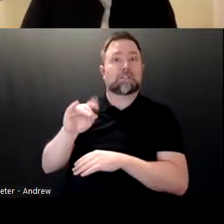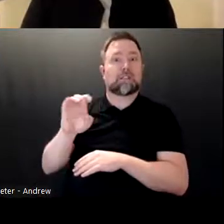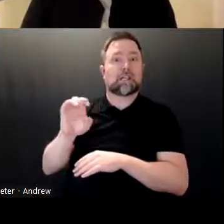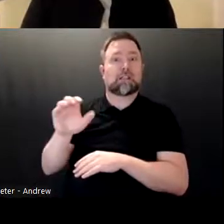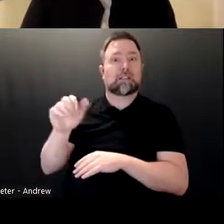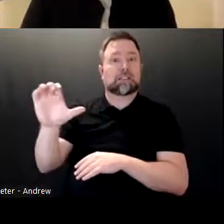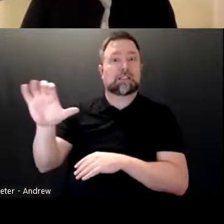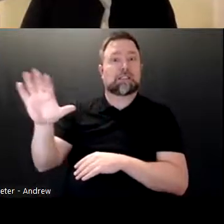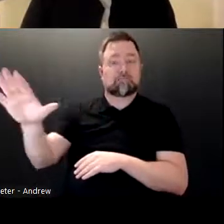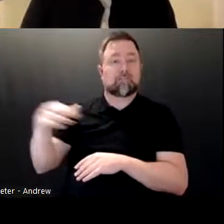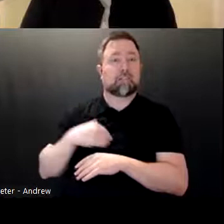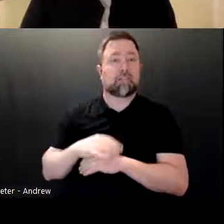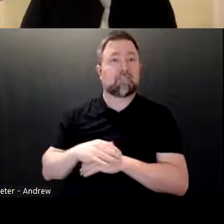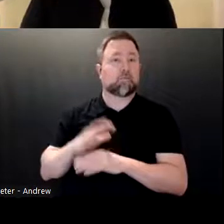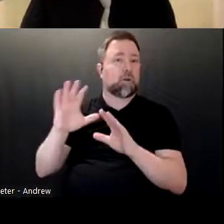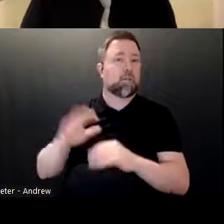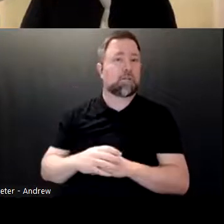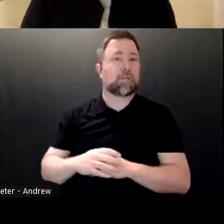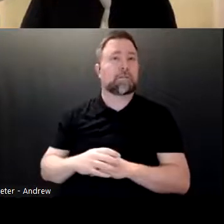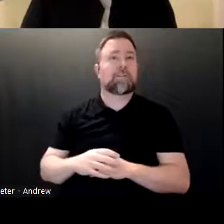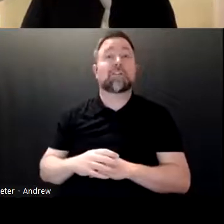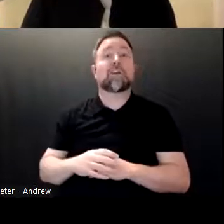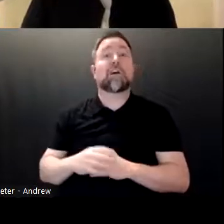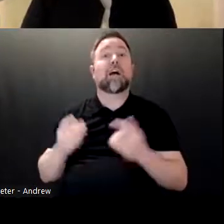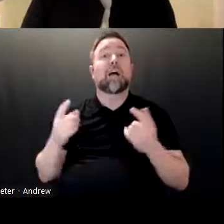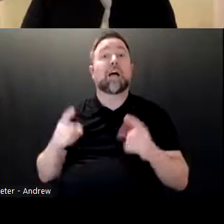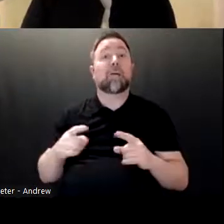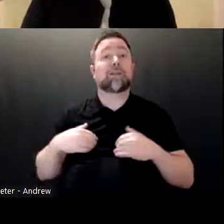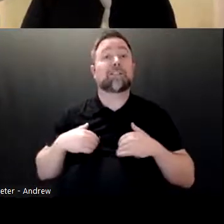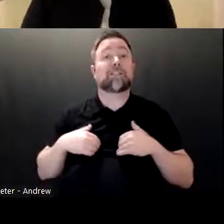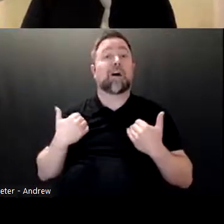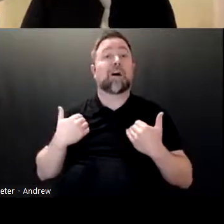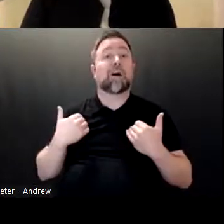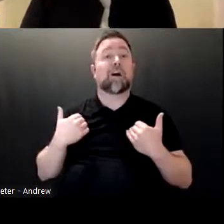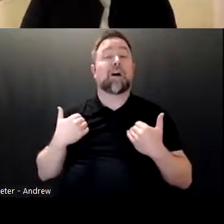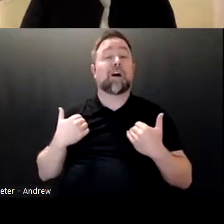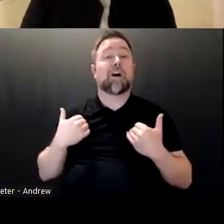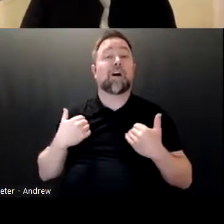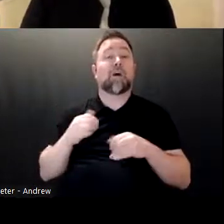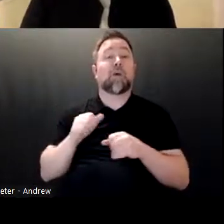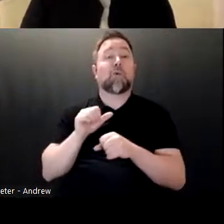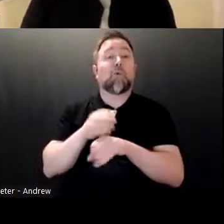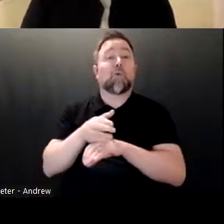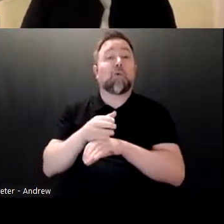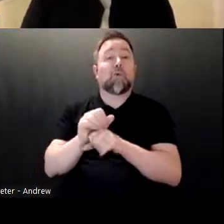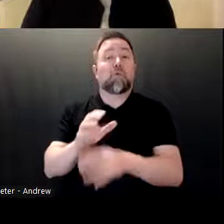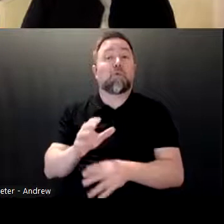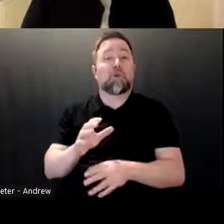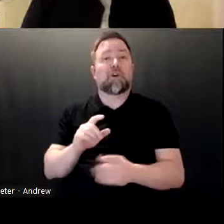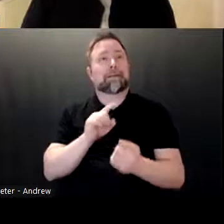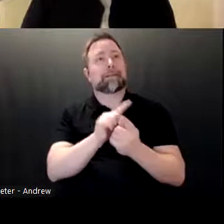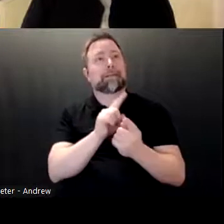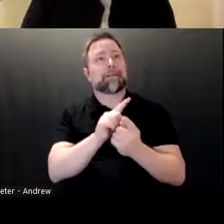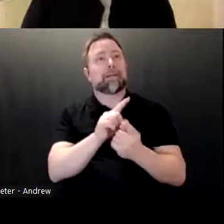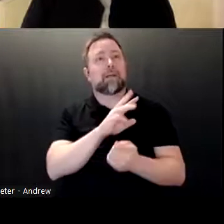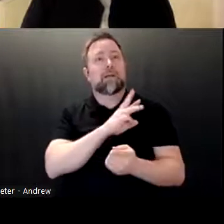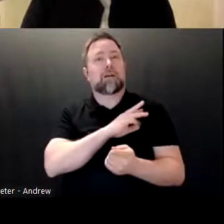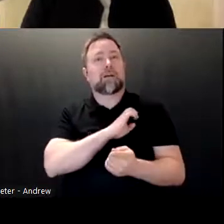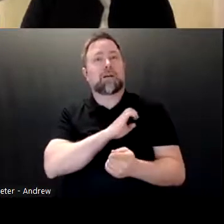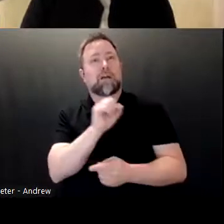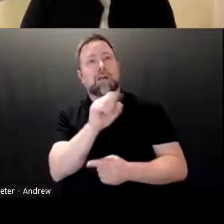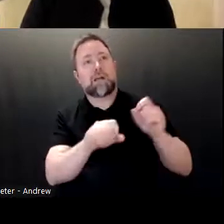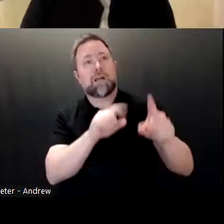nice day and they decided to have the meetings outside. And I should mention that the American Craft Council, ACC, still exists today,